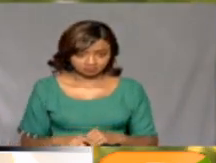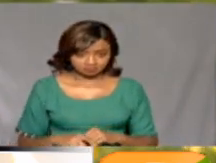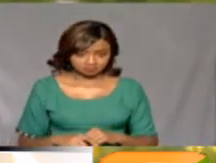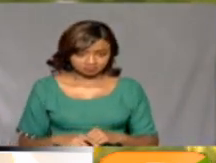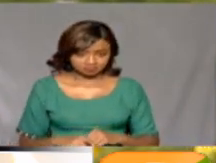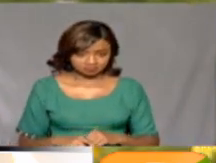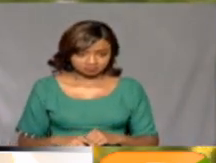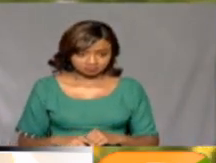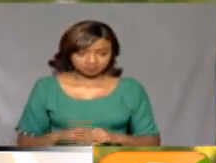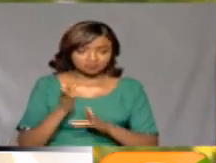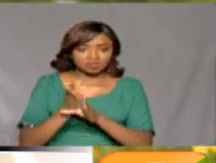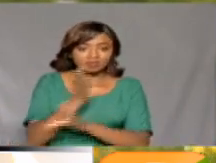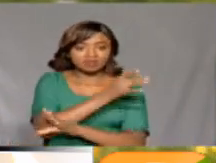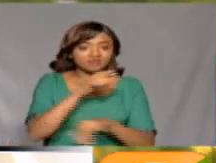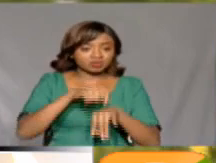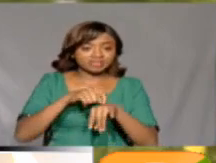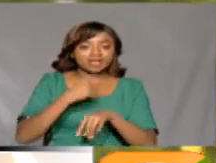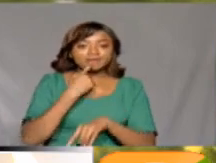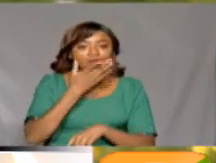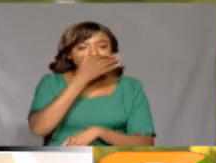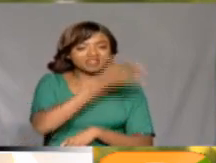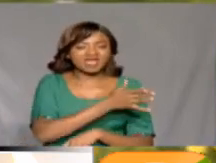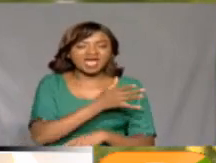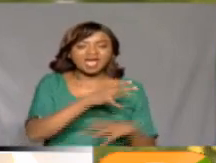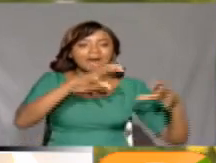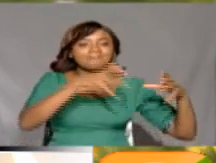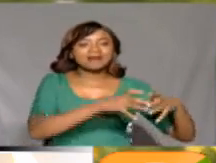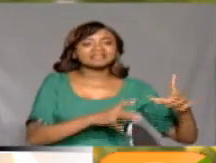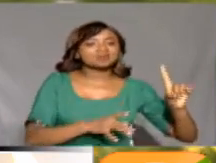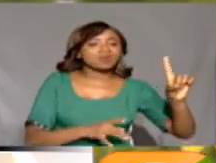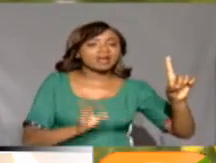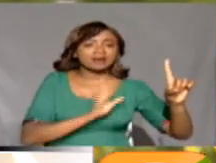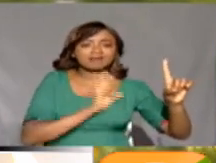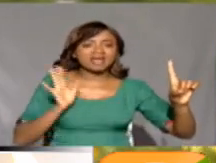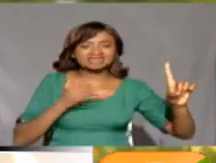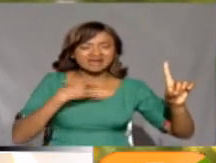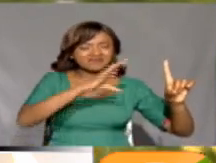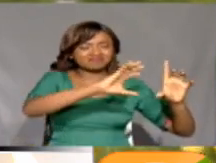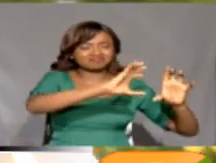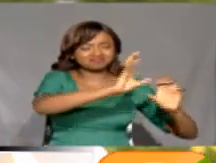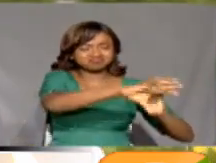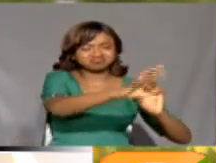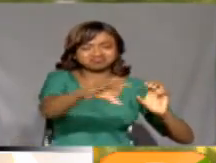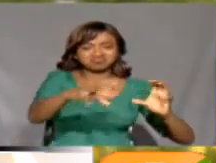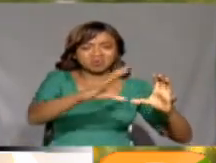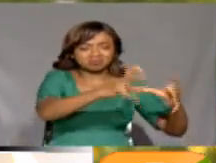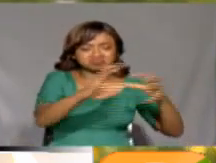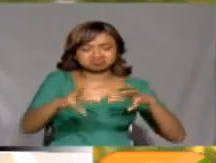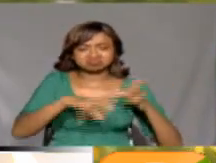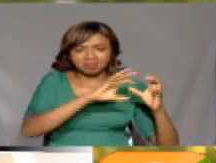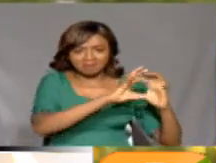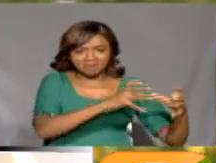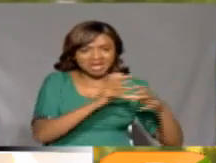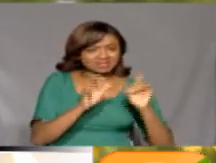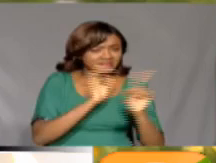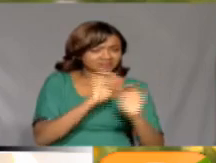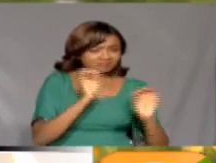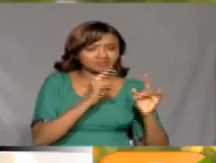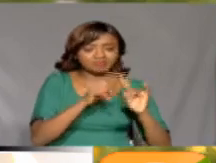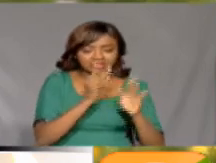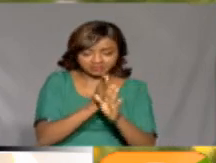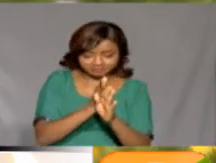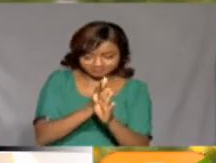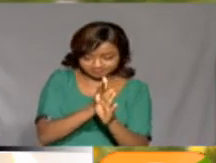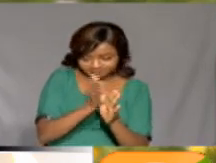was largely a single party mm-hmm. era across the continent. It is after the 90s that there